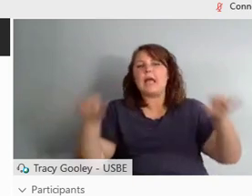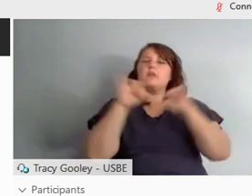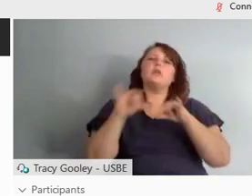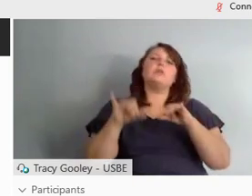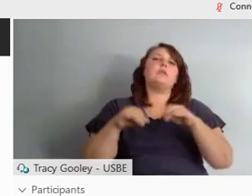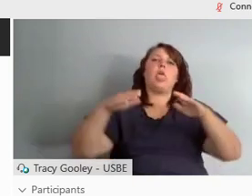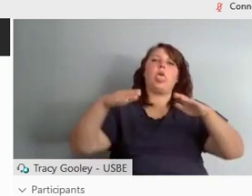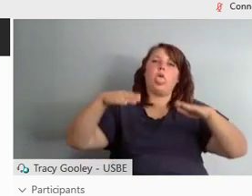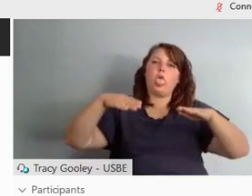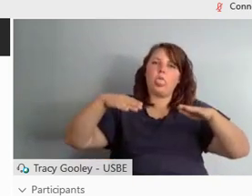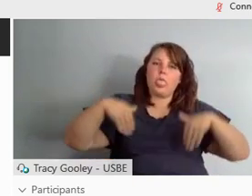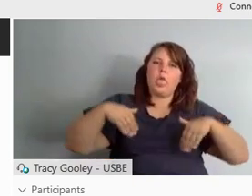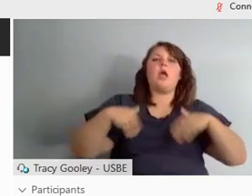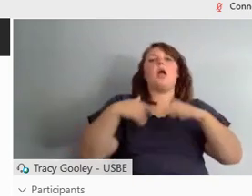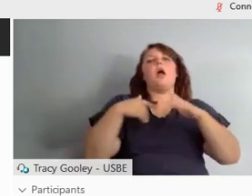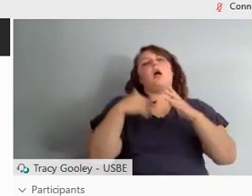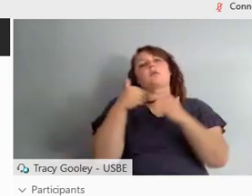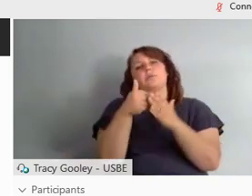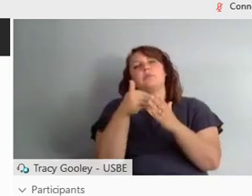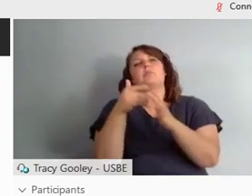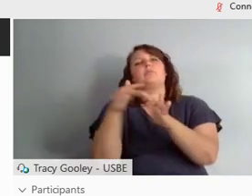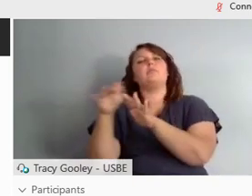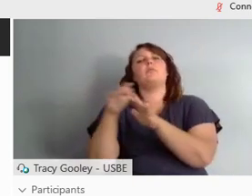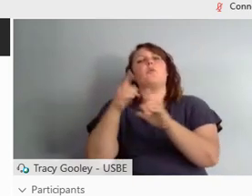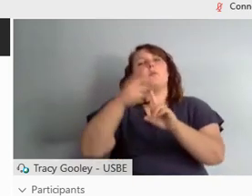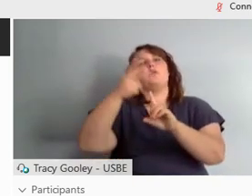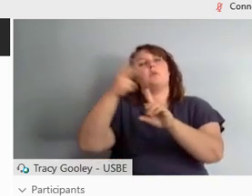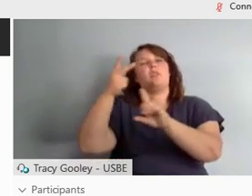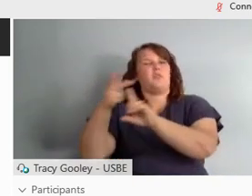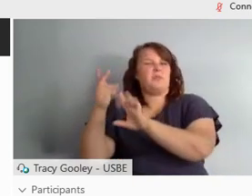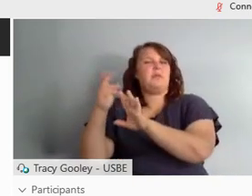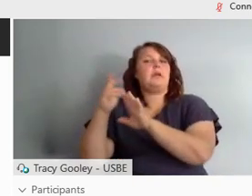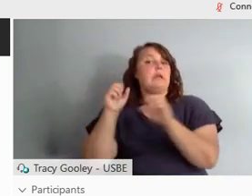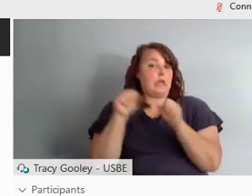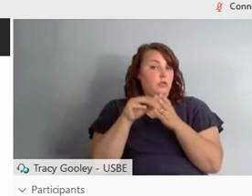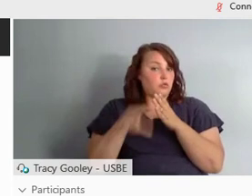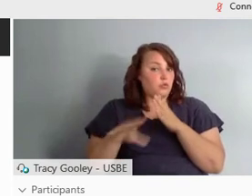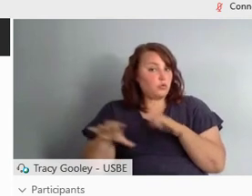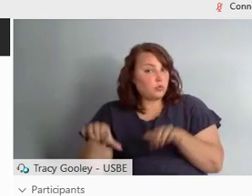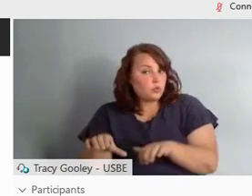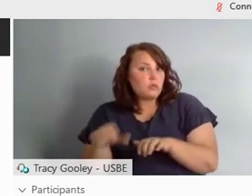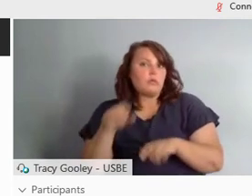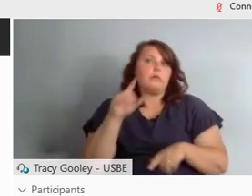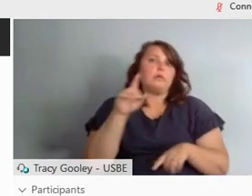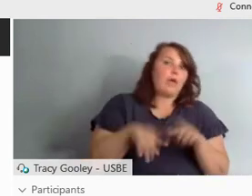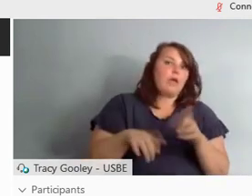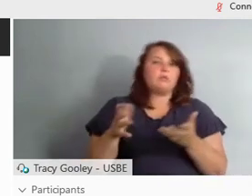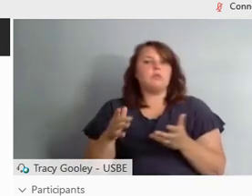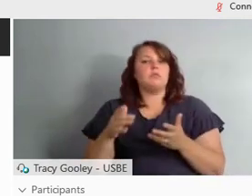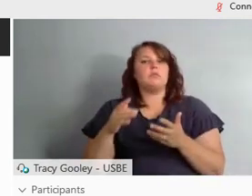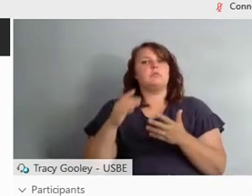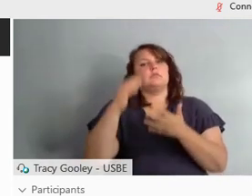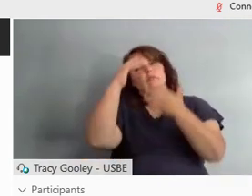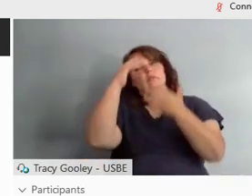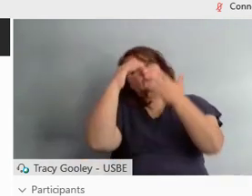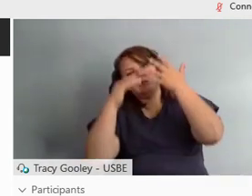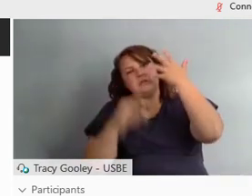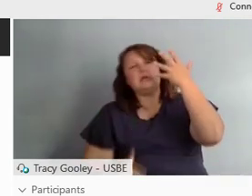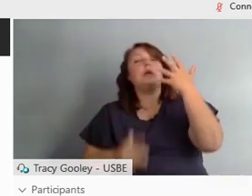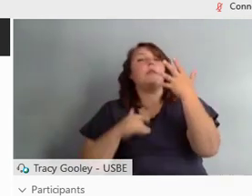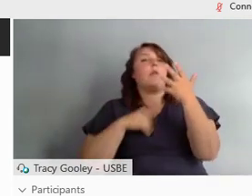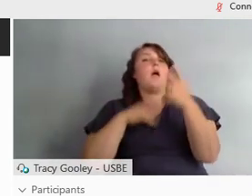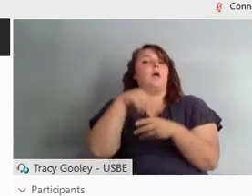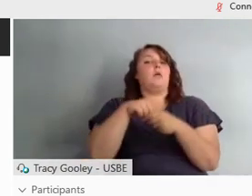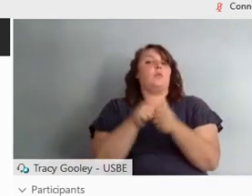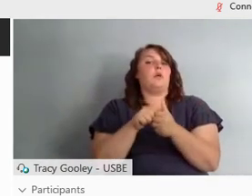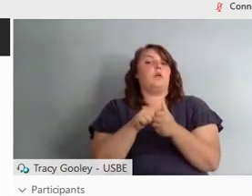yet emerging, and you just determine, can my student do these skills or not do these skills? So as I ran through my rubric, right here we had emerging,